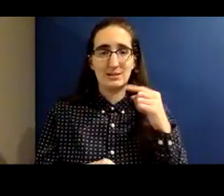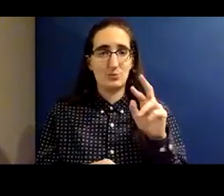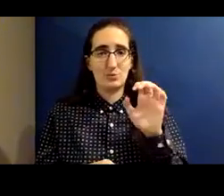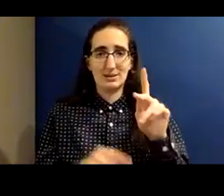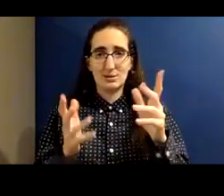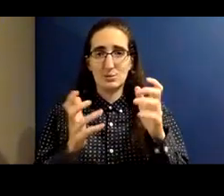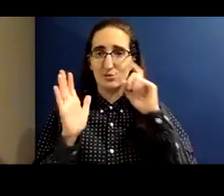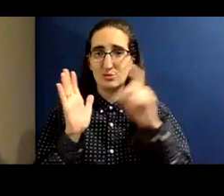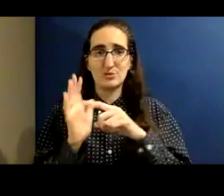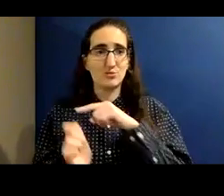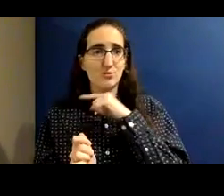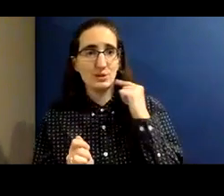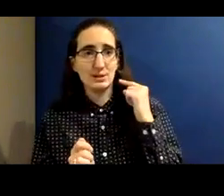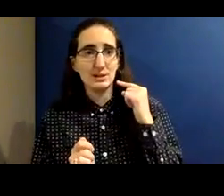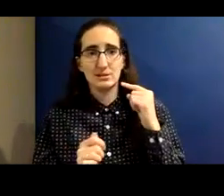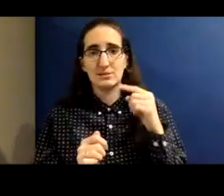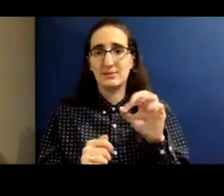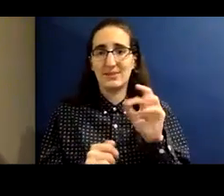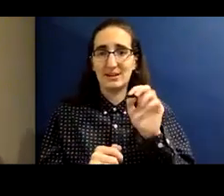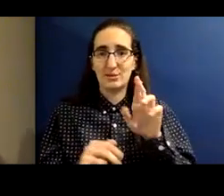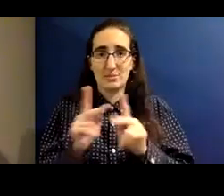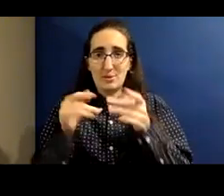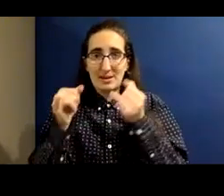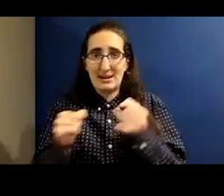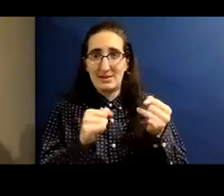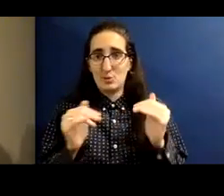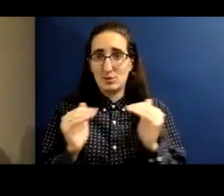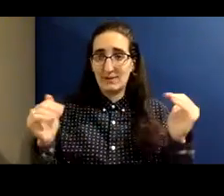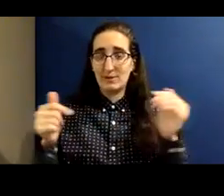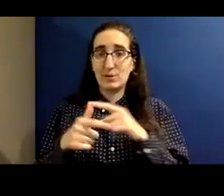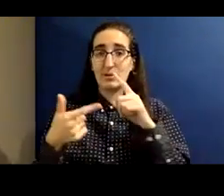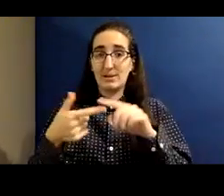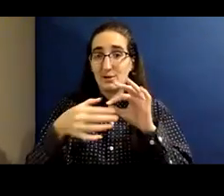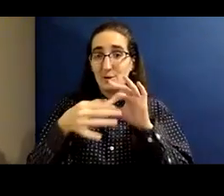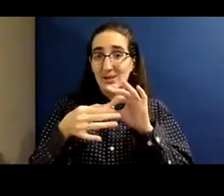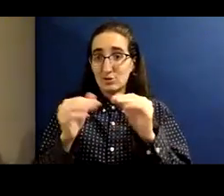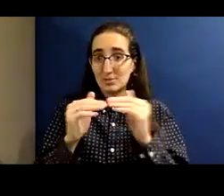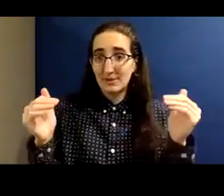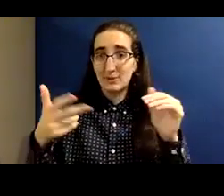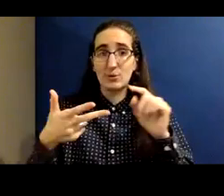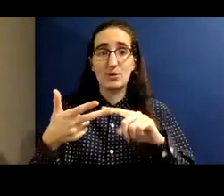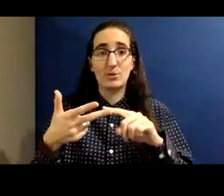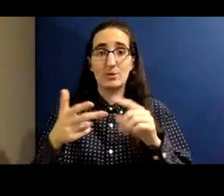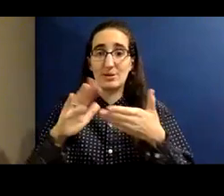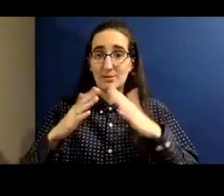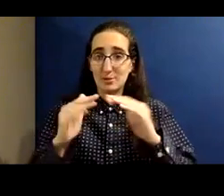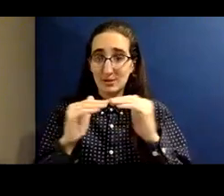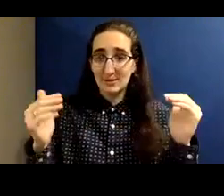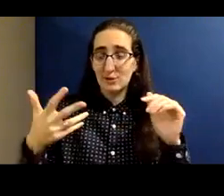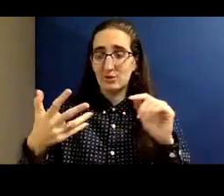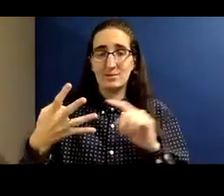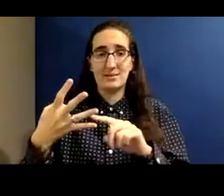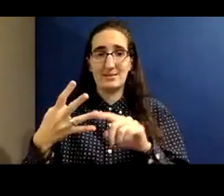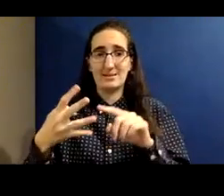risk and protective factors for people at the individual level, at the relationship level, at the community level, and the